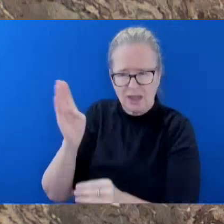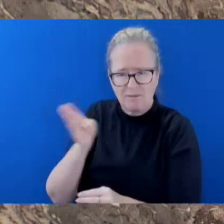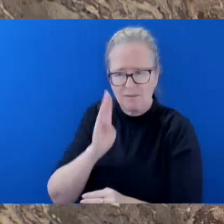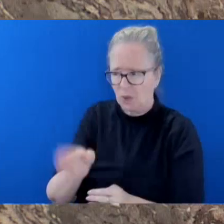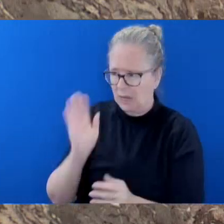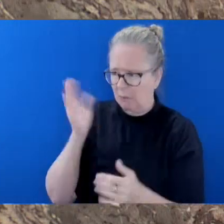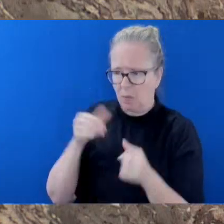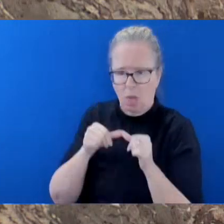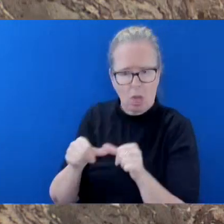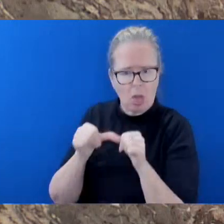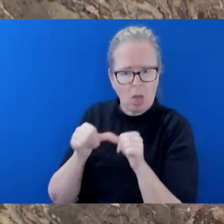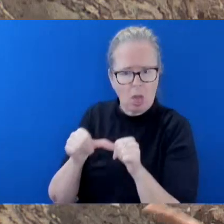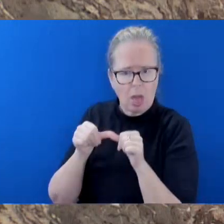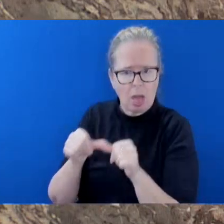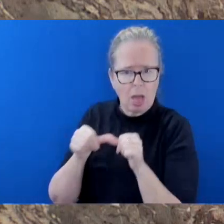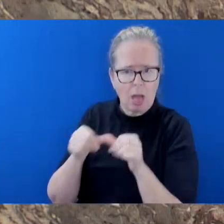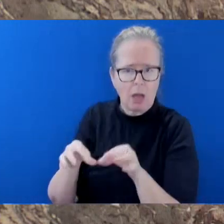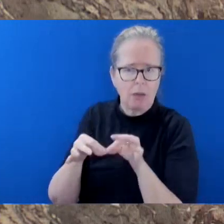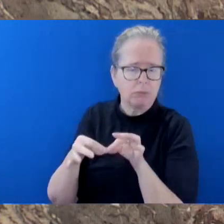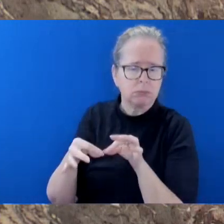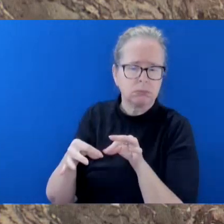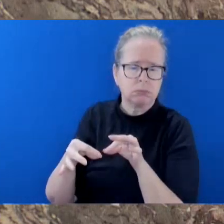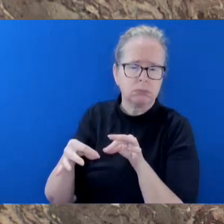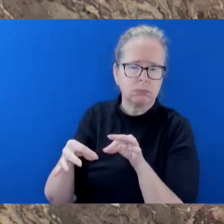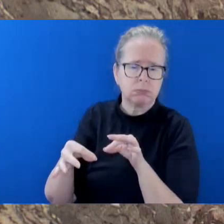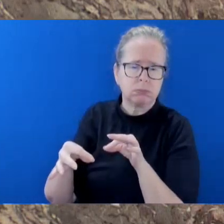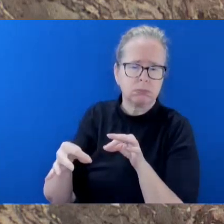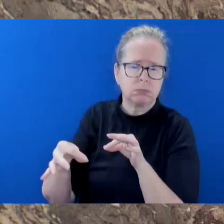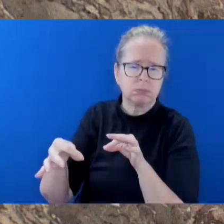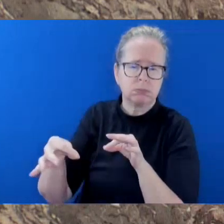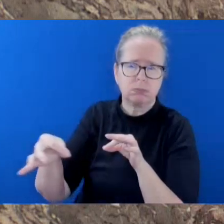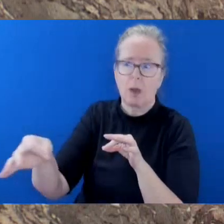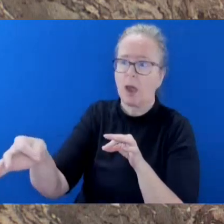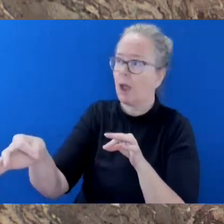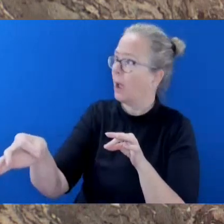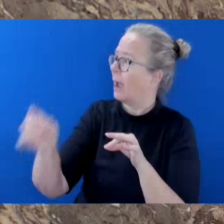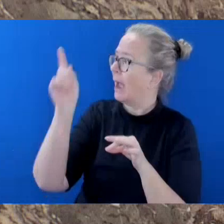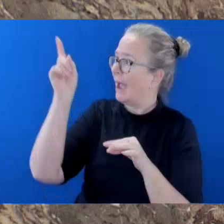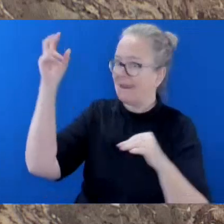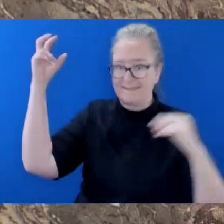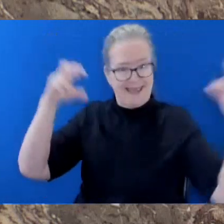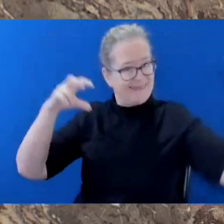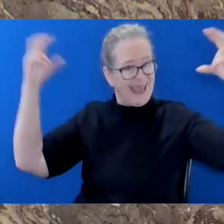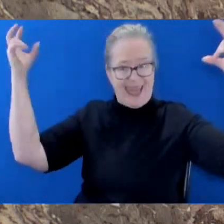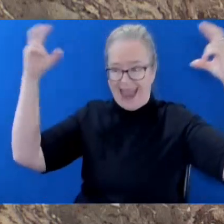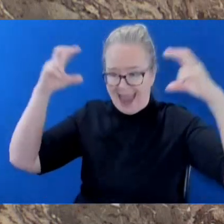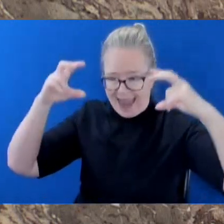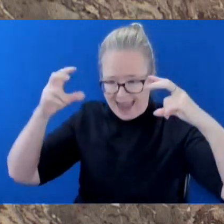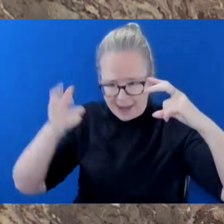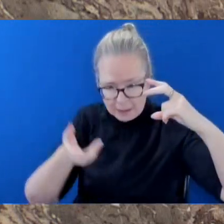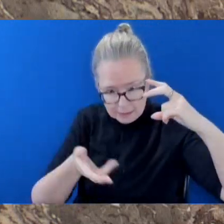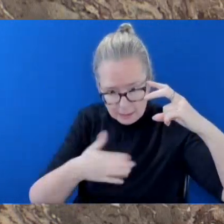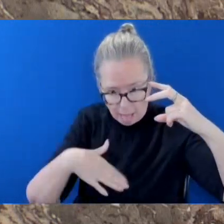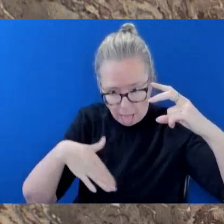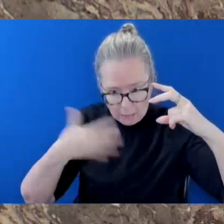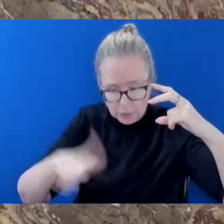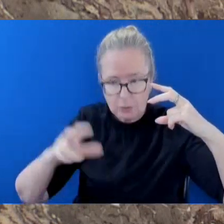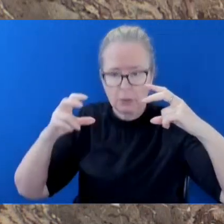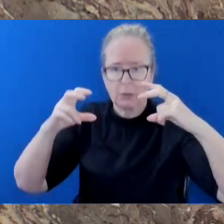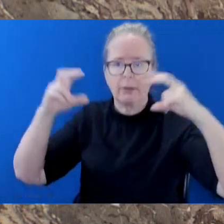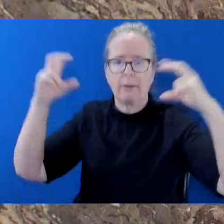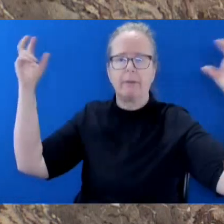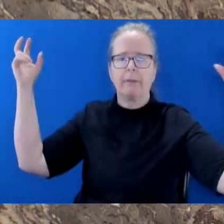either pulling out of BC or they're not coming here in the first place. The NDP's shoddy